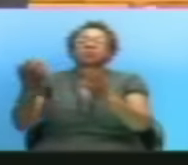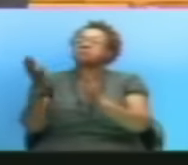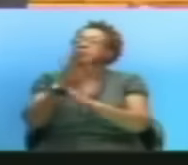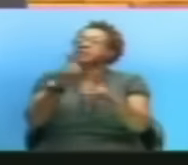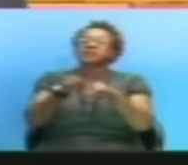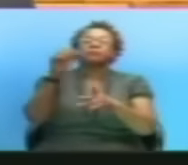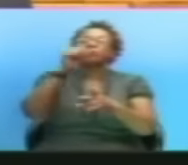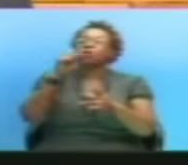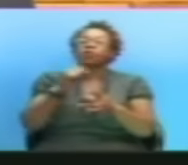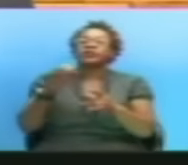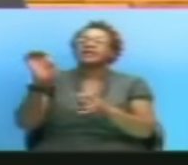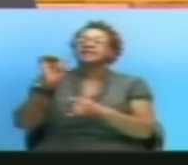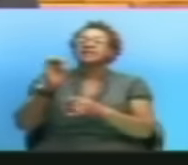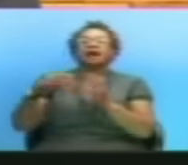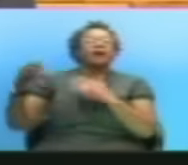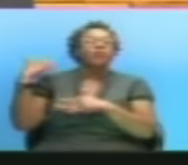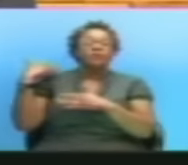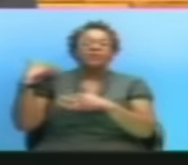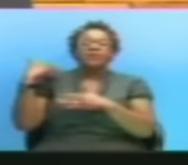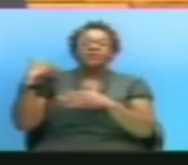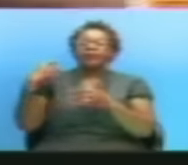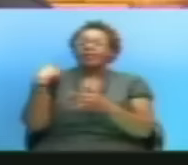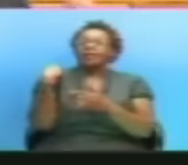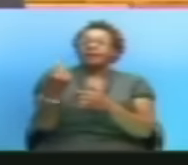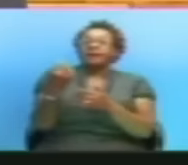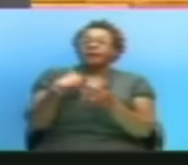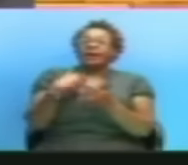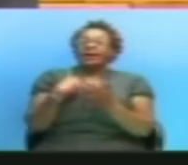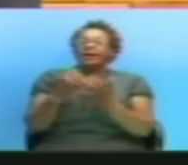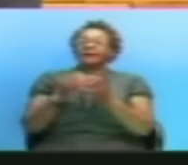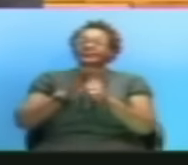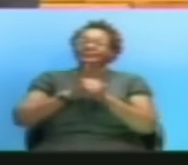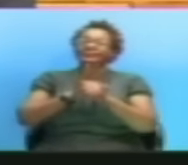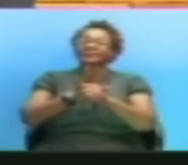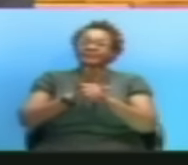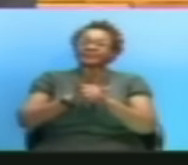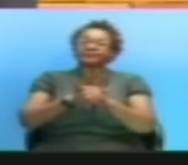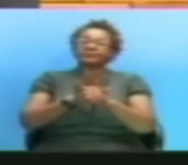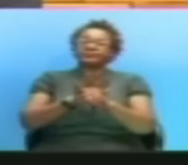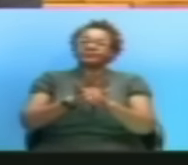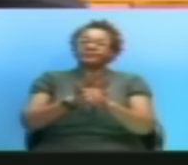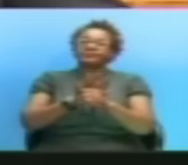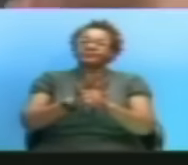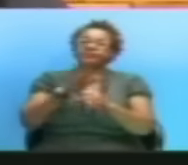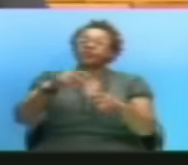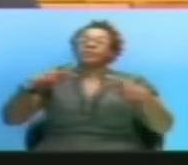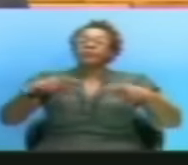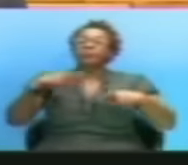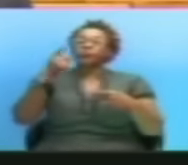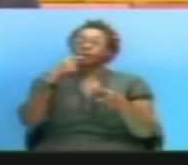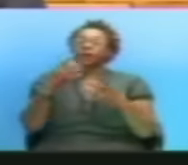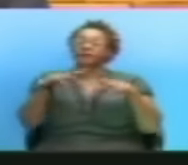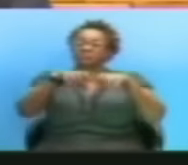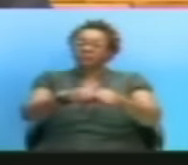used to be. Mm-hmm. And recently, we had a bit of resistance from the people who have